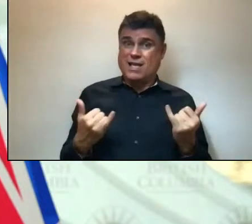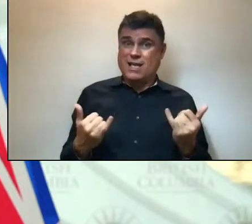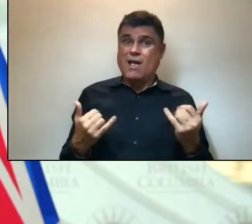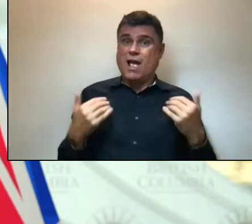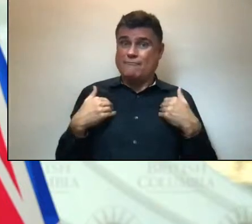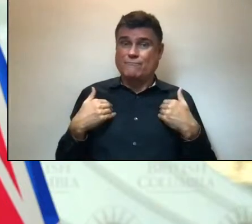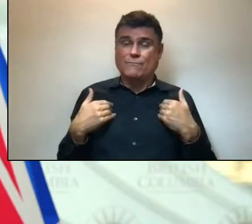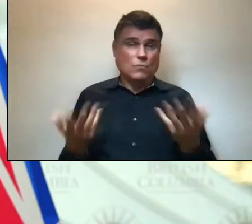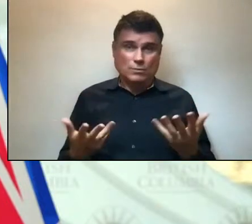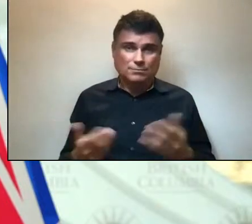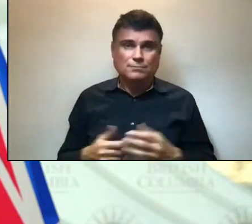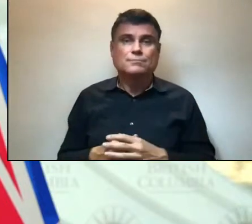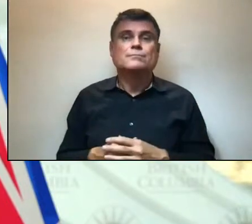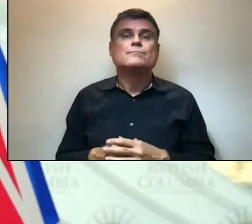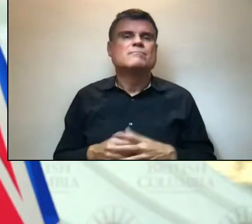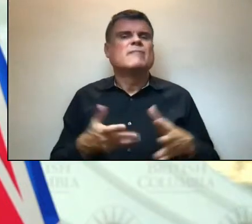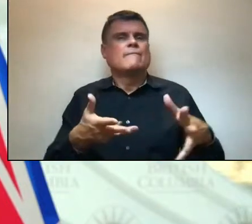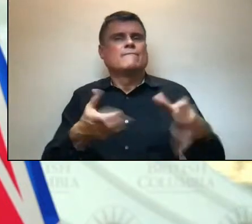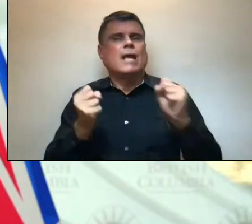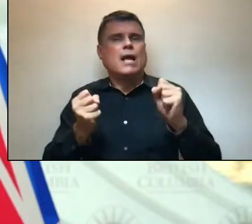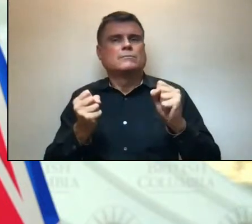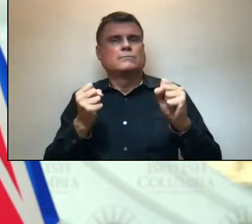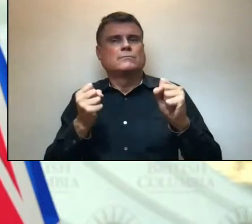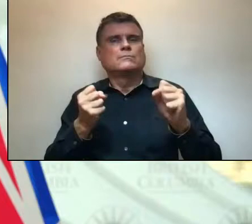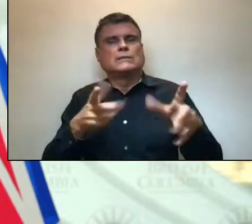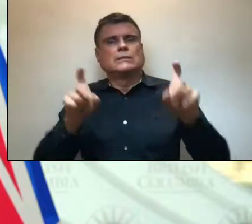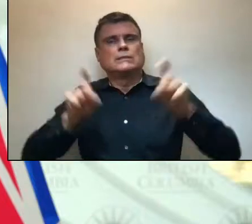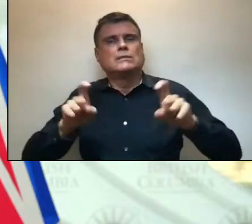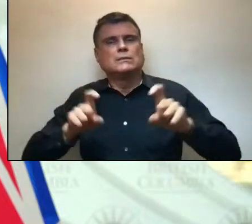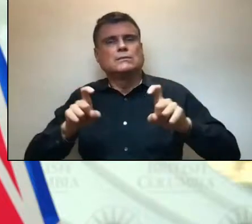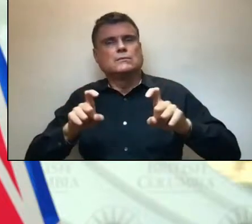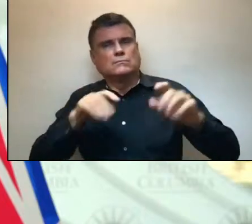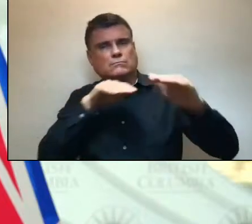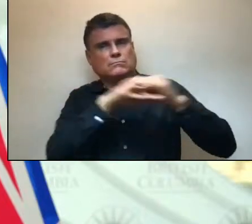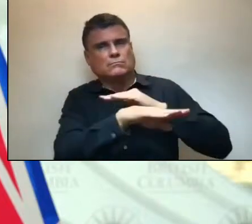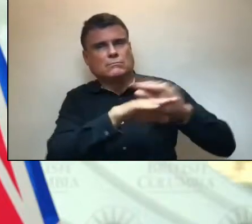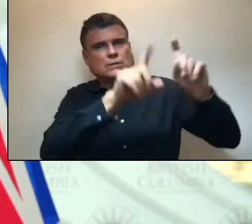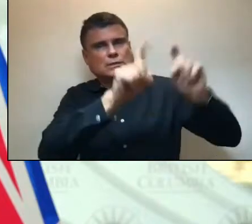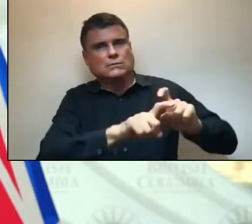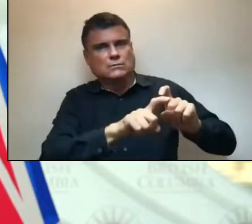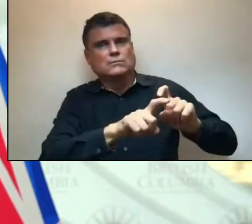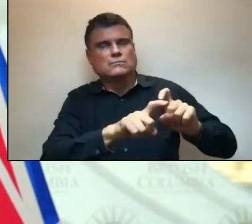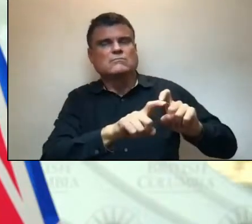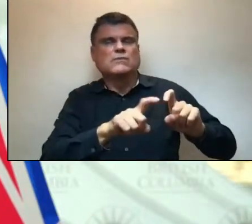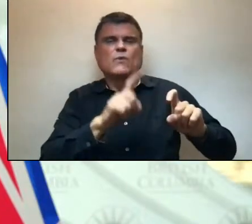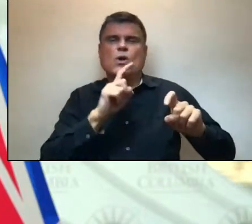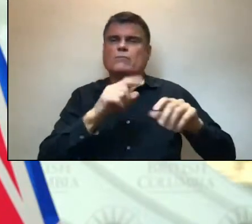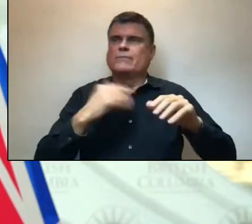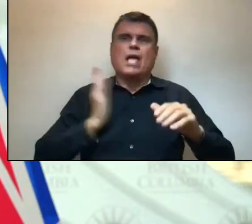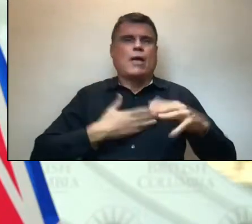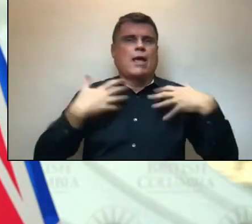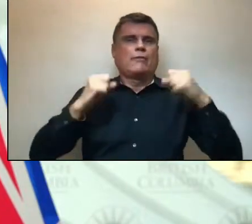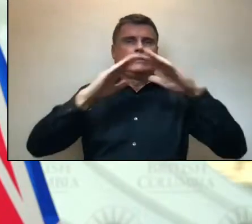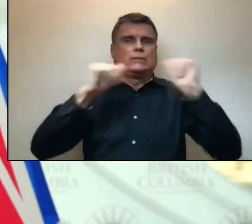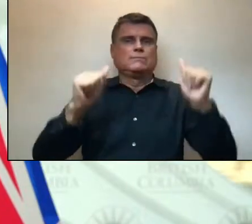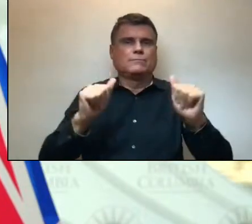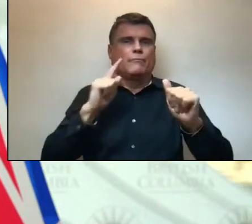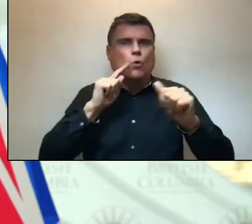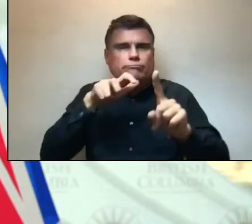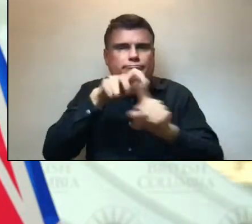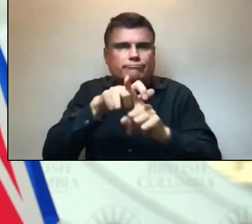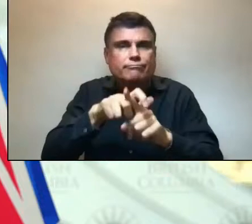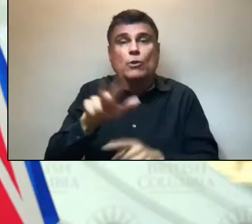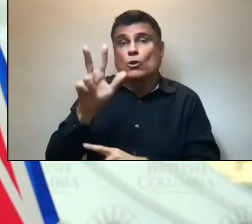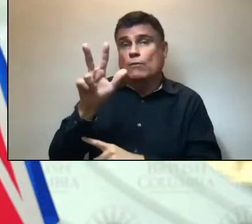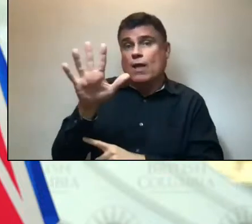getting from the federal government, to expand the use of them across our system. I just note, so that people know, 35,000